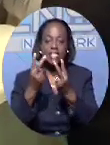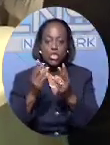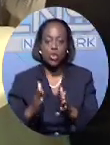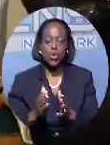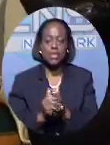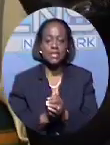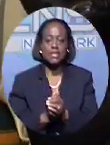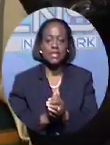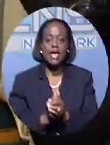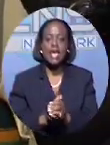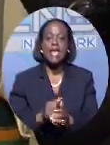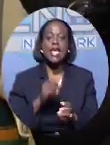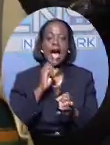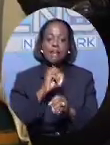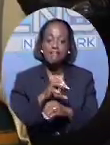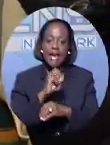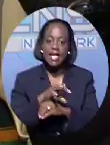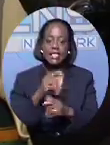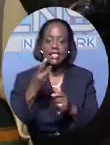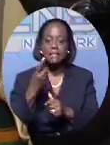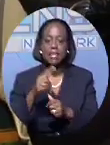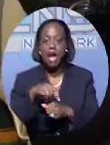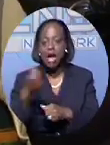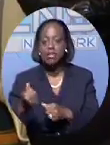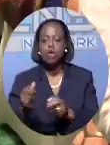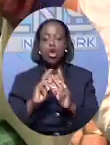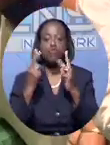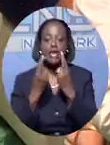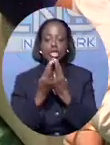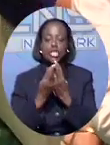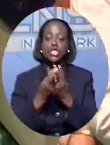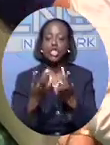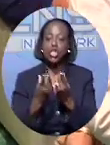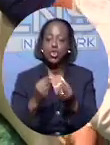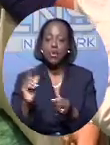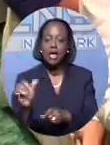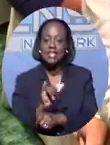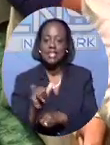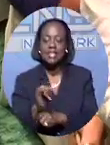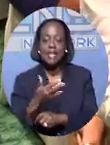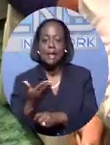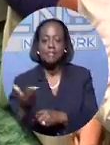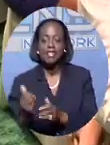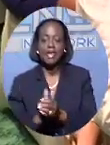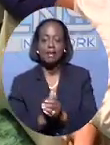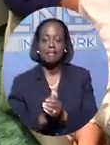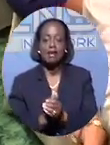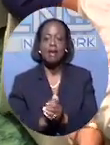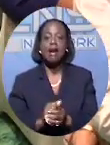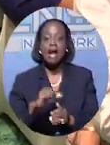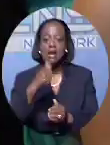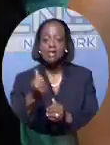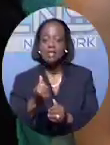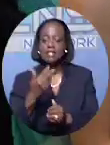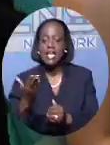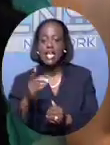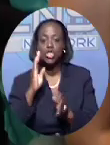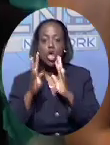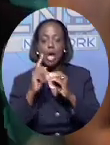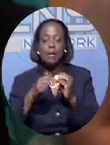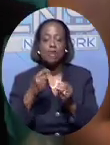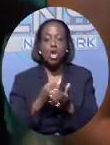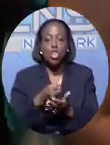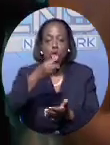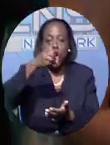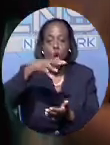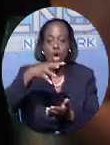He advised regional counterparts to do the same. Another pressing issue the Prime Minister highlighted is the costly and inadequate transportation services